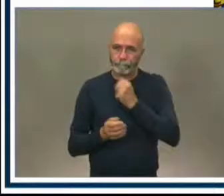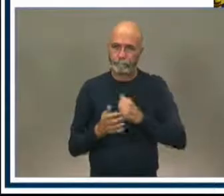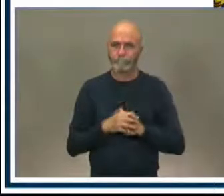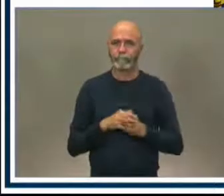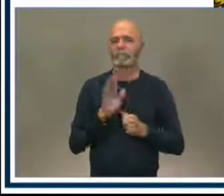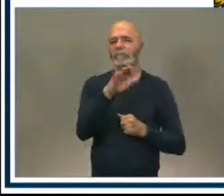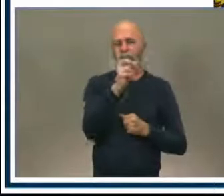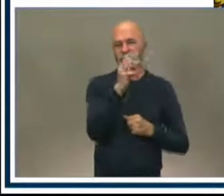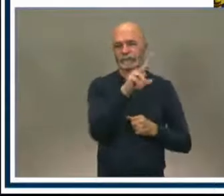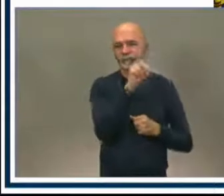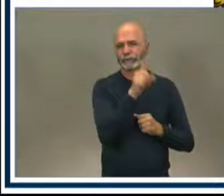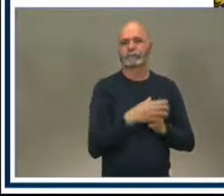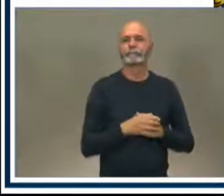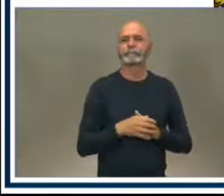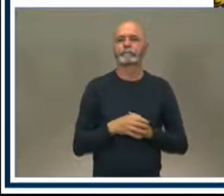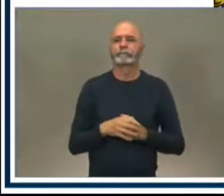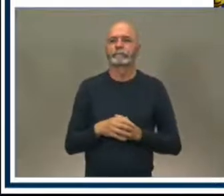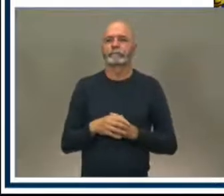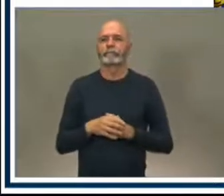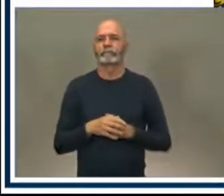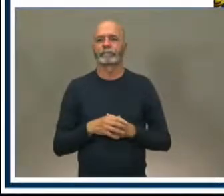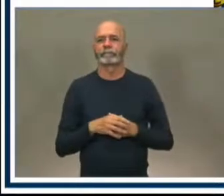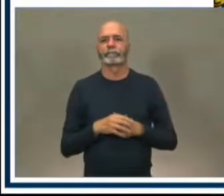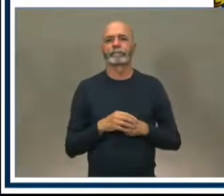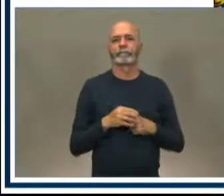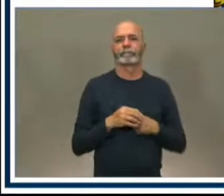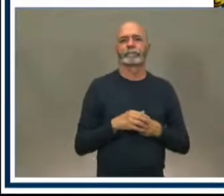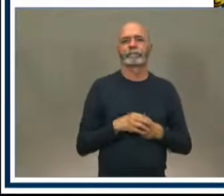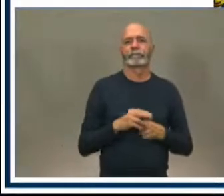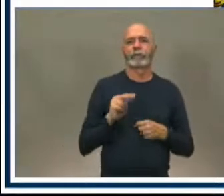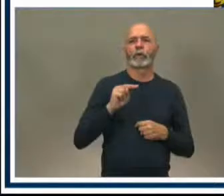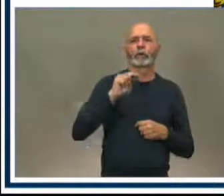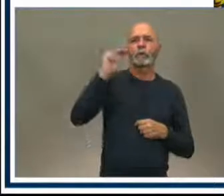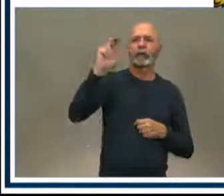at Cumberland North Academy and Brookdale related to the faith-based clusters?